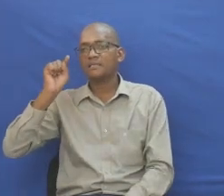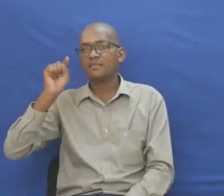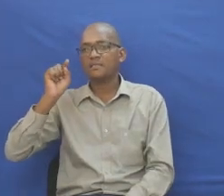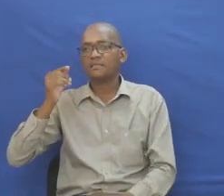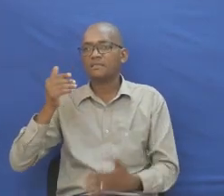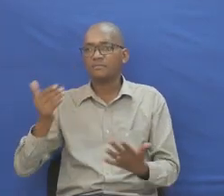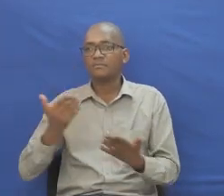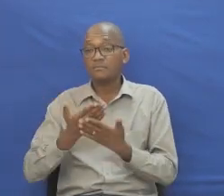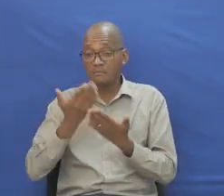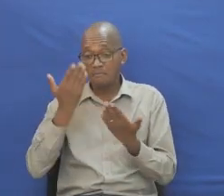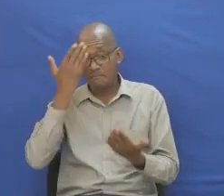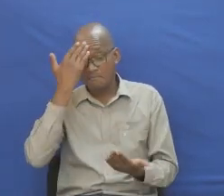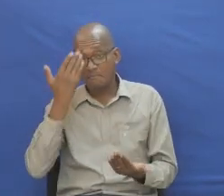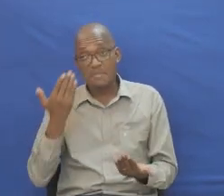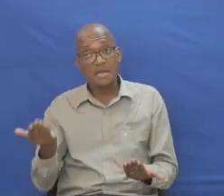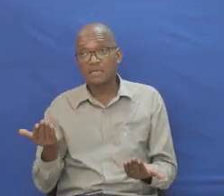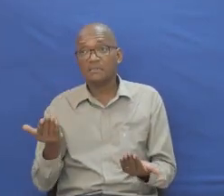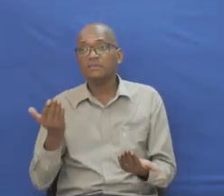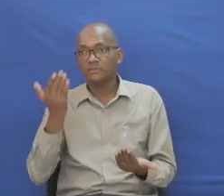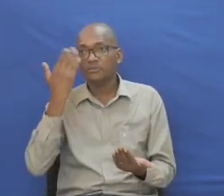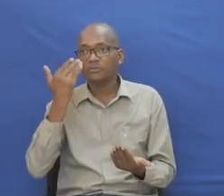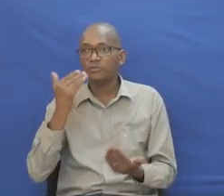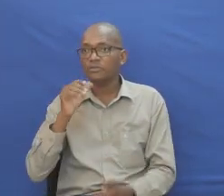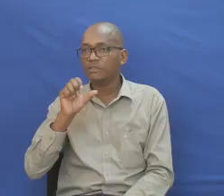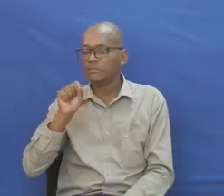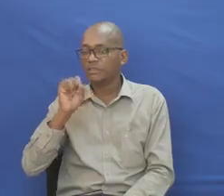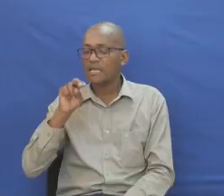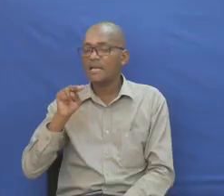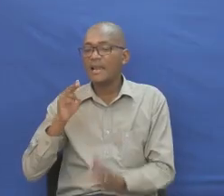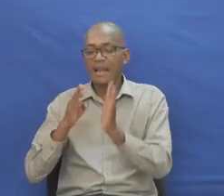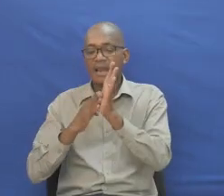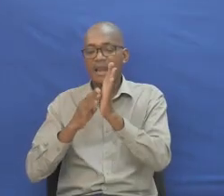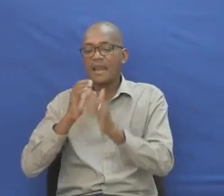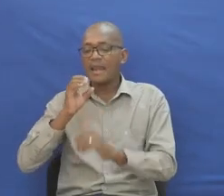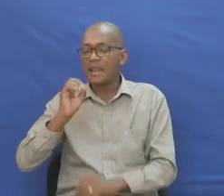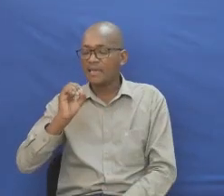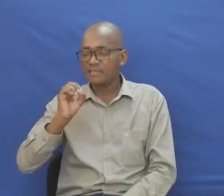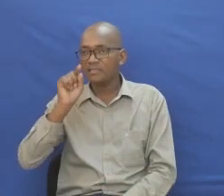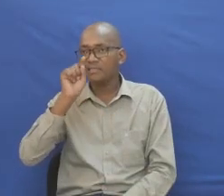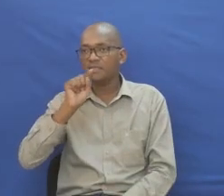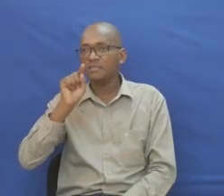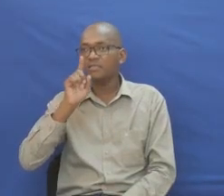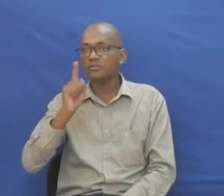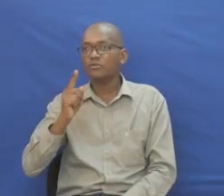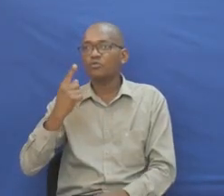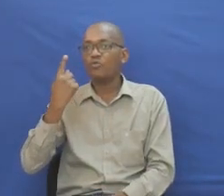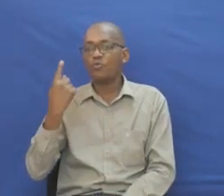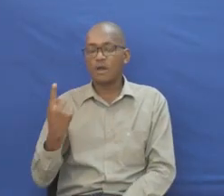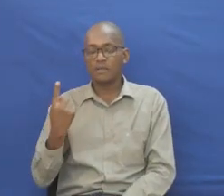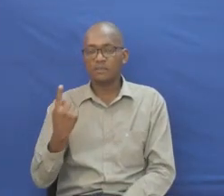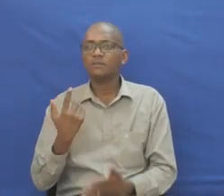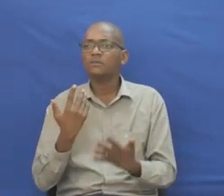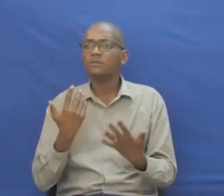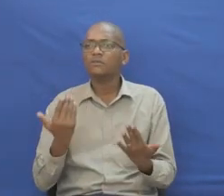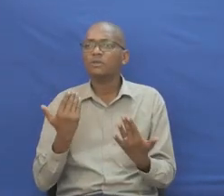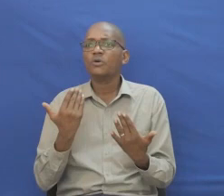90 degrees equals to 1 always. For this case, if sine of 90 equals to 1, what are you going to get?